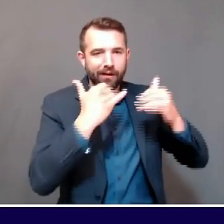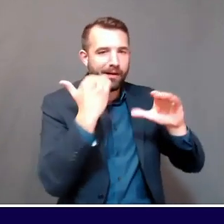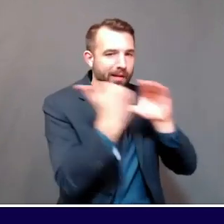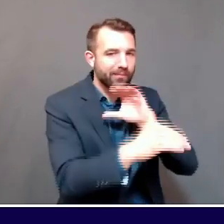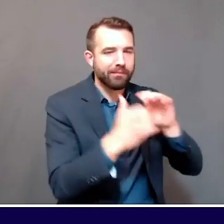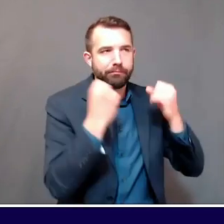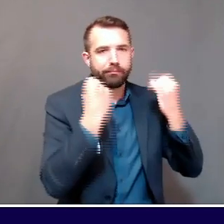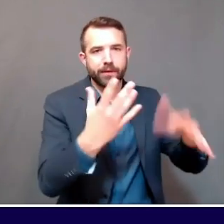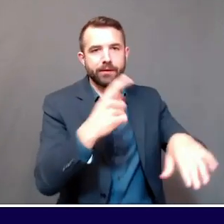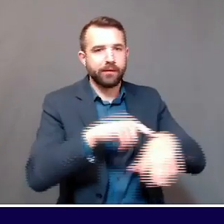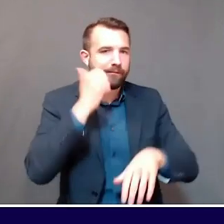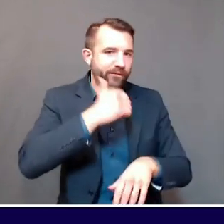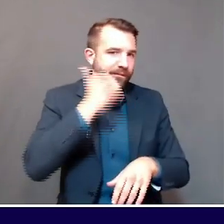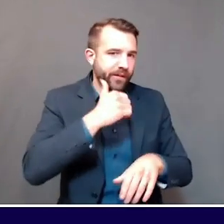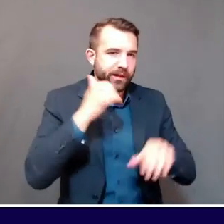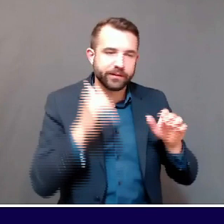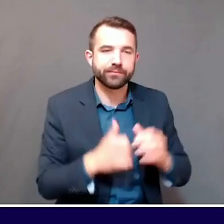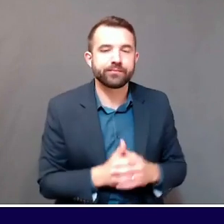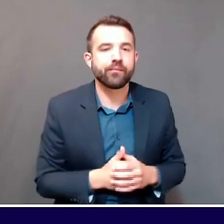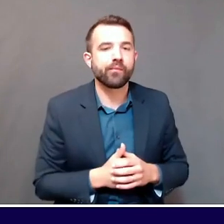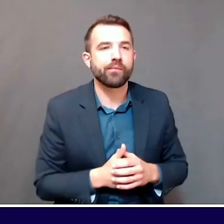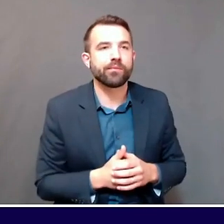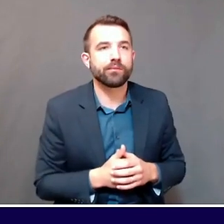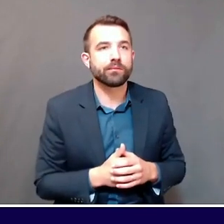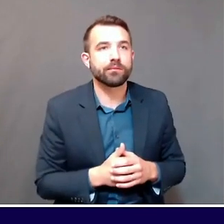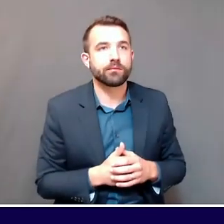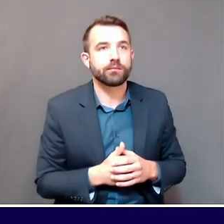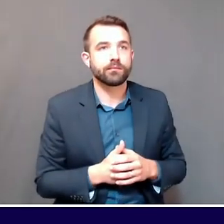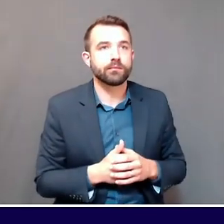day. I think it was